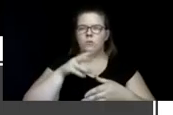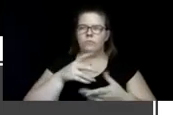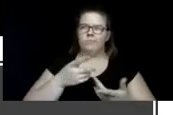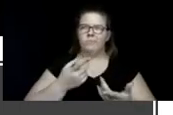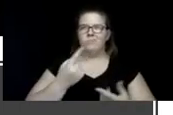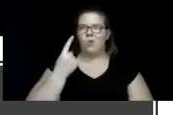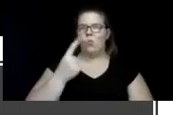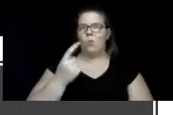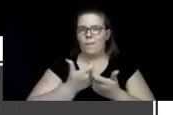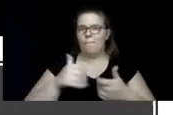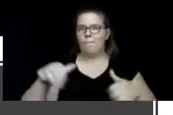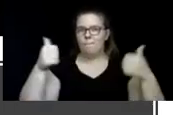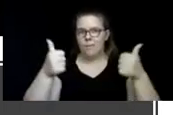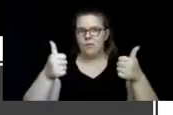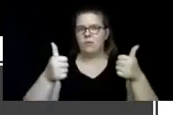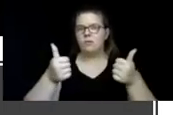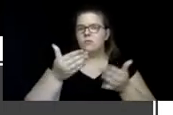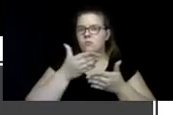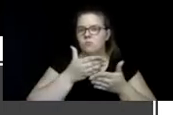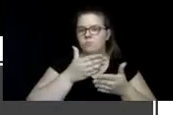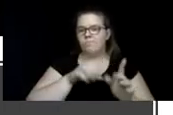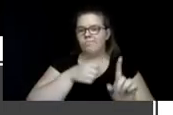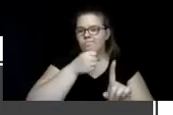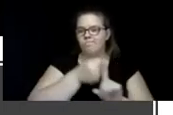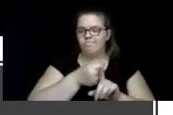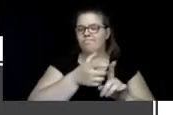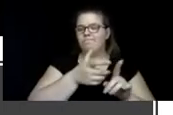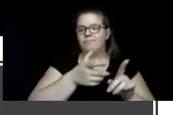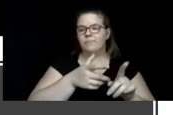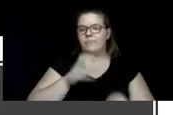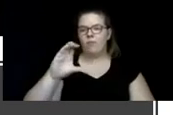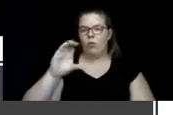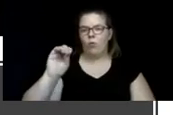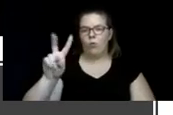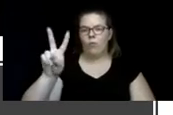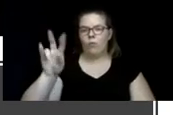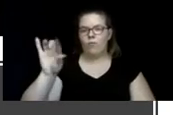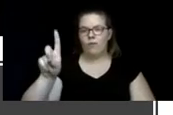biggest players in the COVID environment.